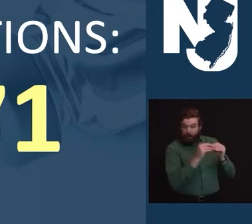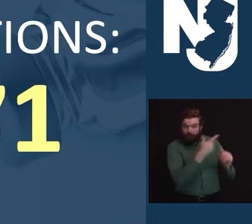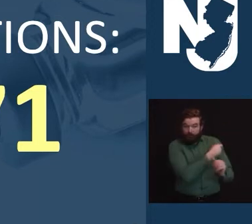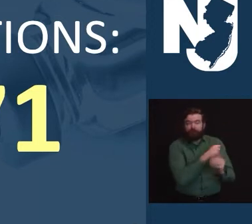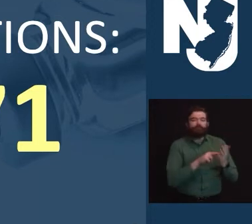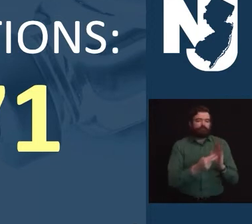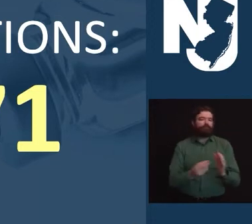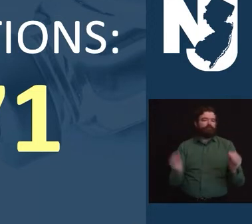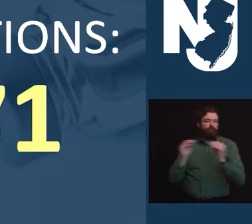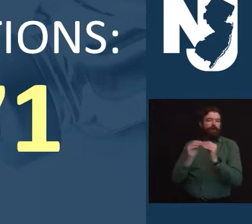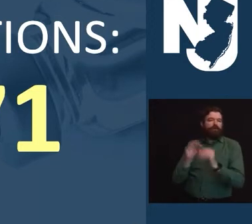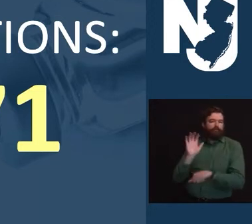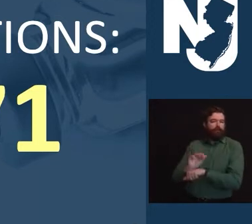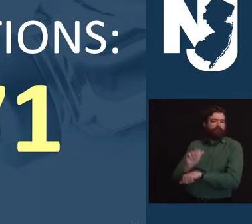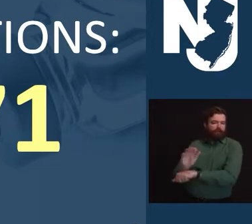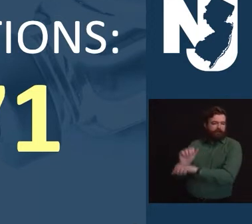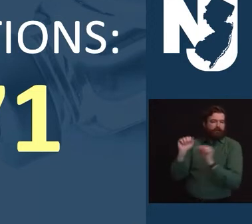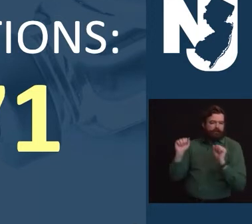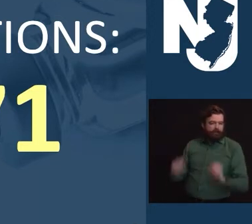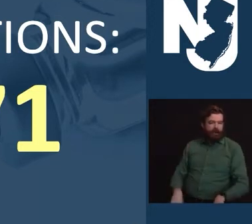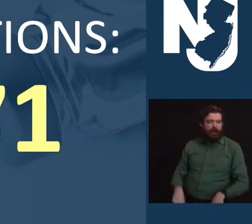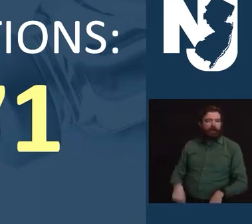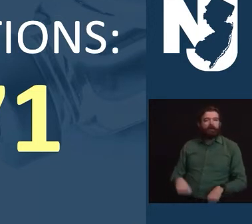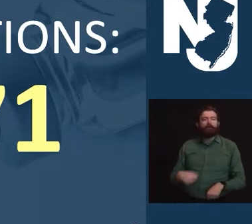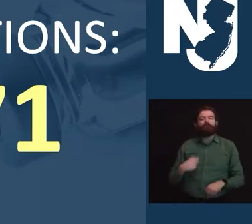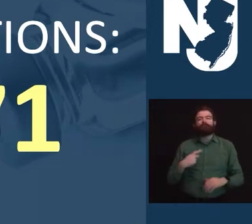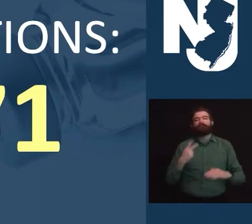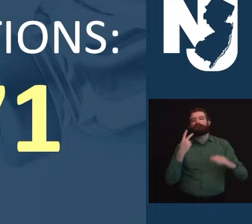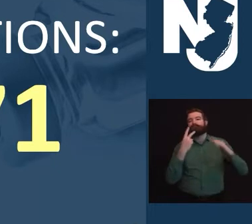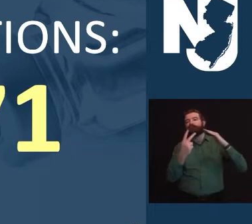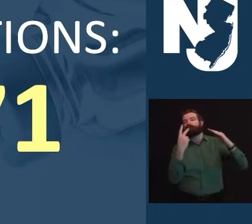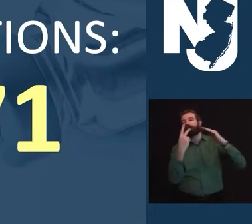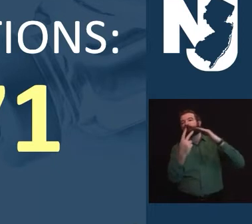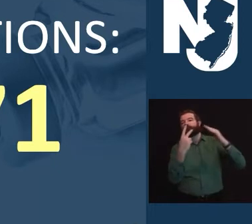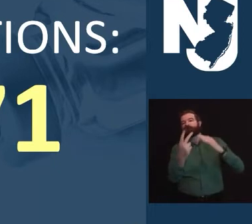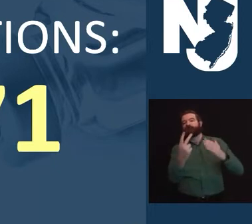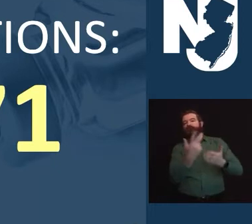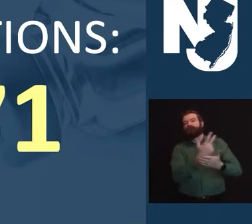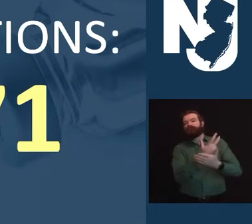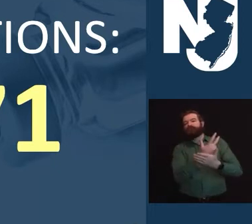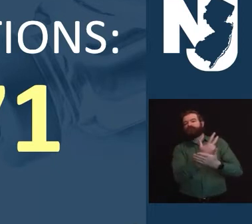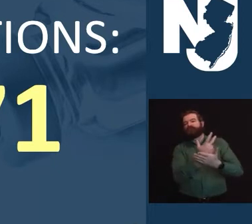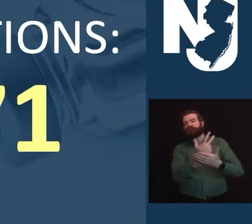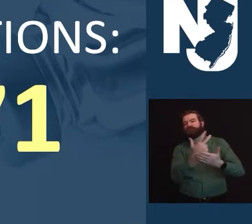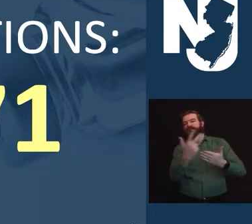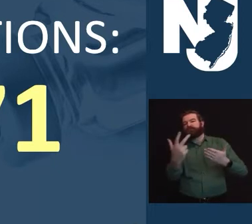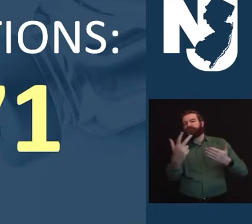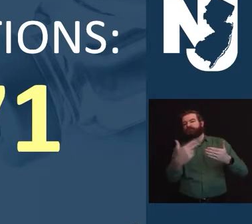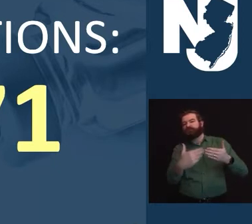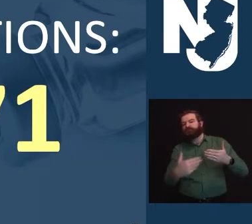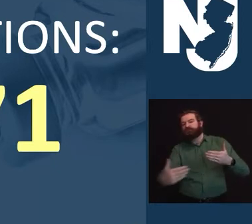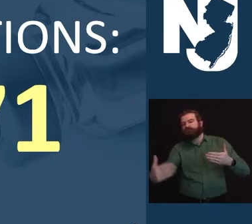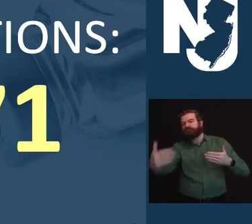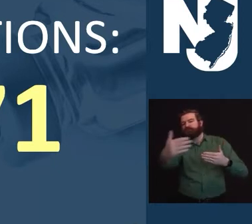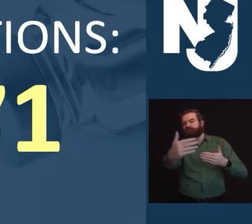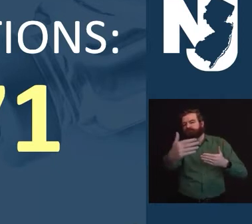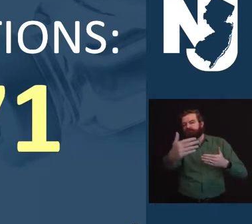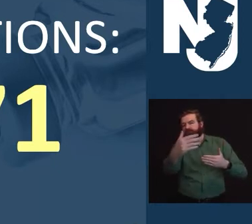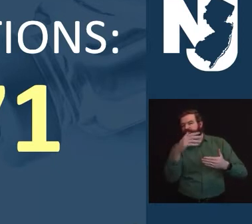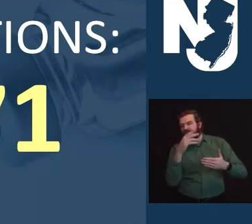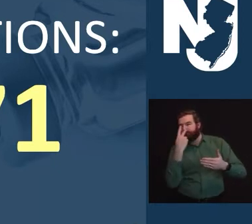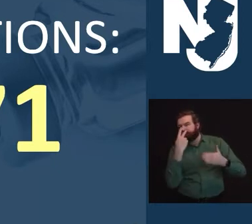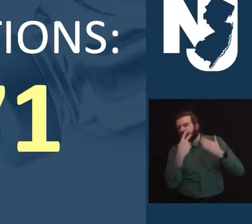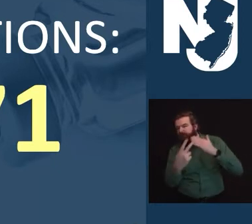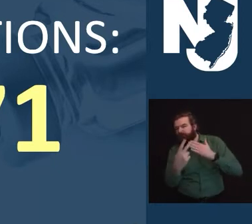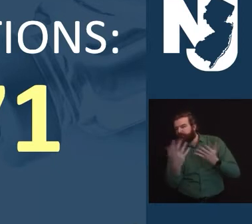weeks down the road, we'll be able to make more long-term decisions to improve our vaccine program. So we know there is still room for growth,